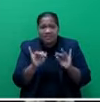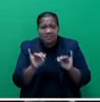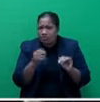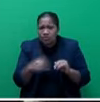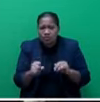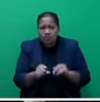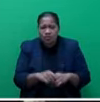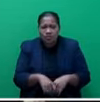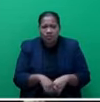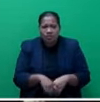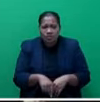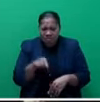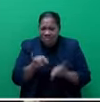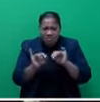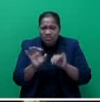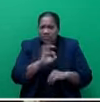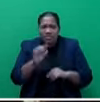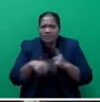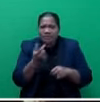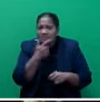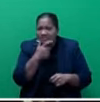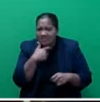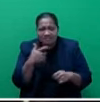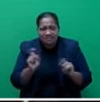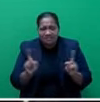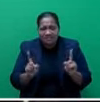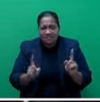a laughing matter. It's not a laughing matter,